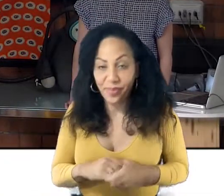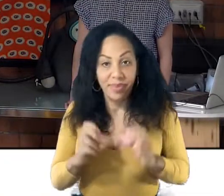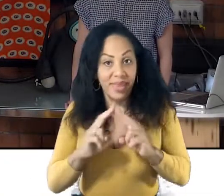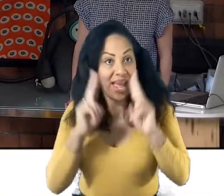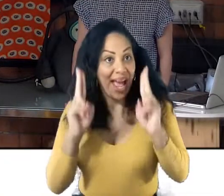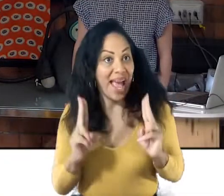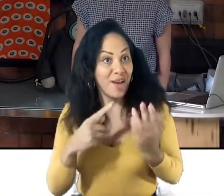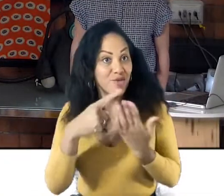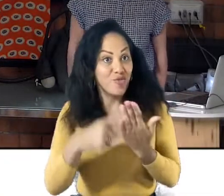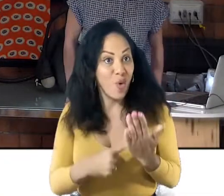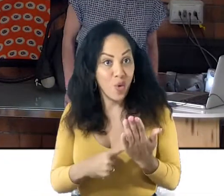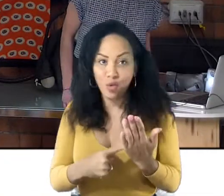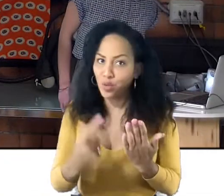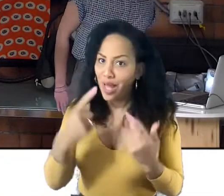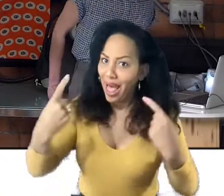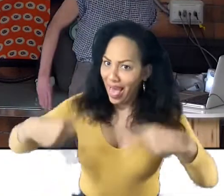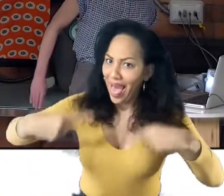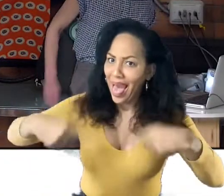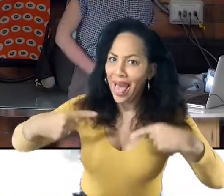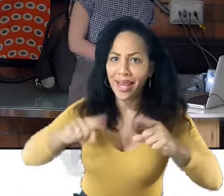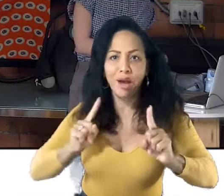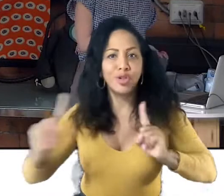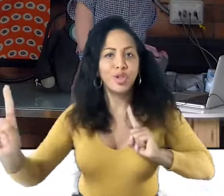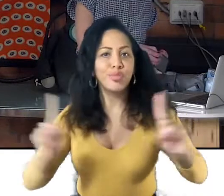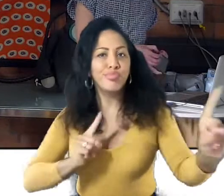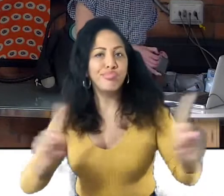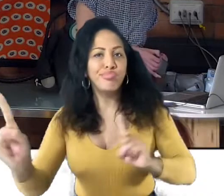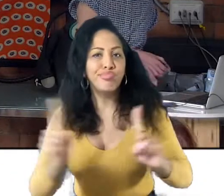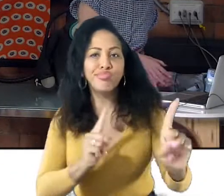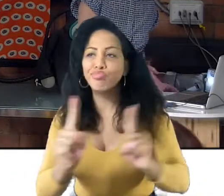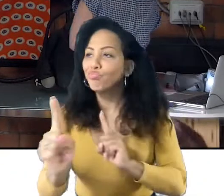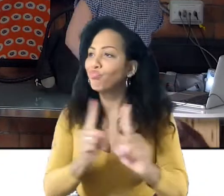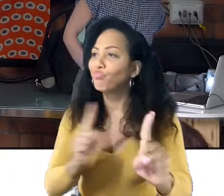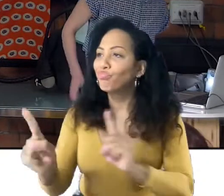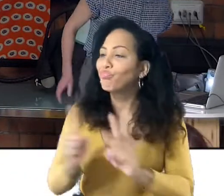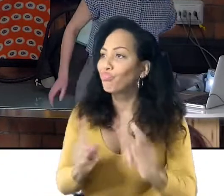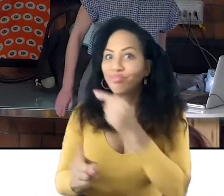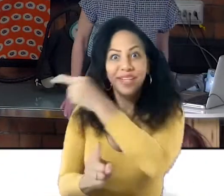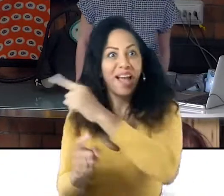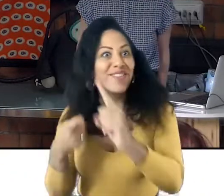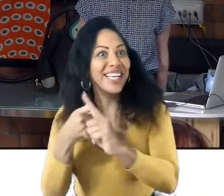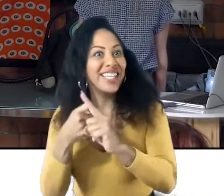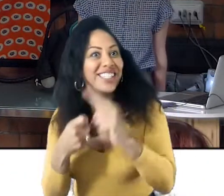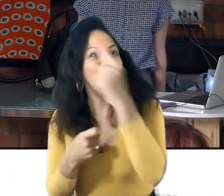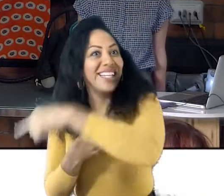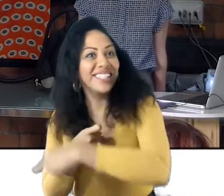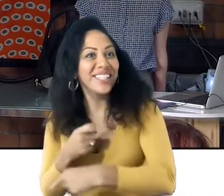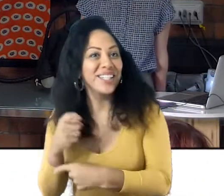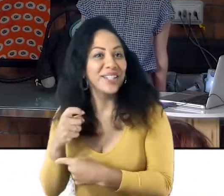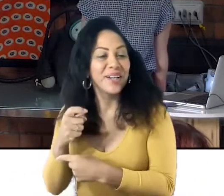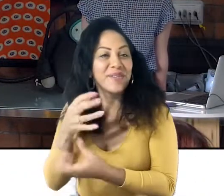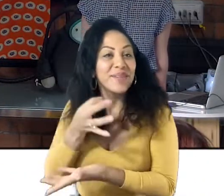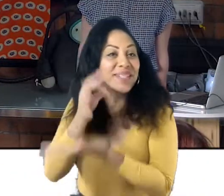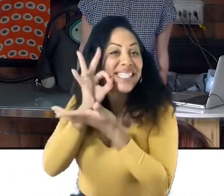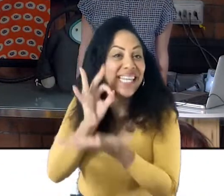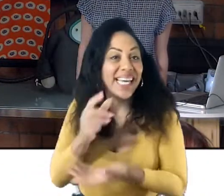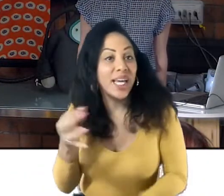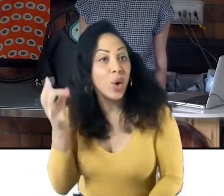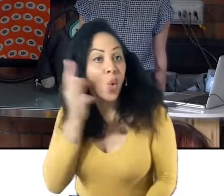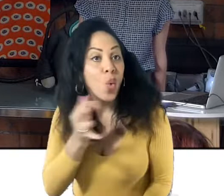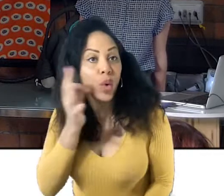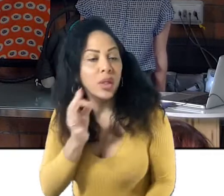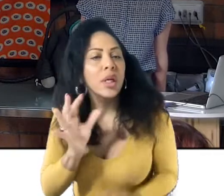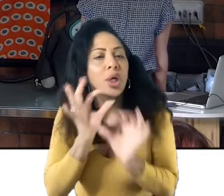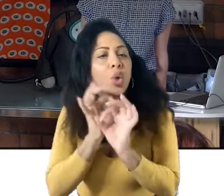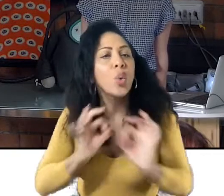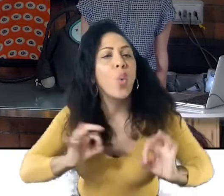free during the talk to move around, make a cup of tea. There's a kitchen behind you. Grab a glass of water. We've got a quiet space just to the left of this